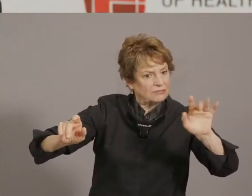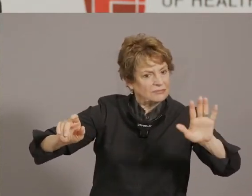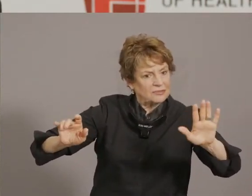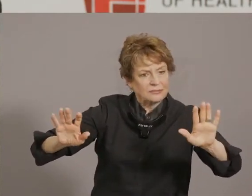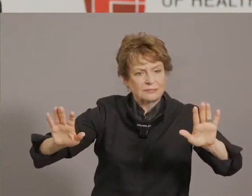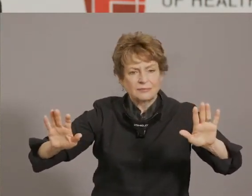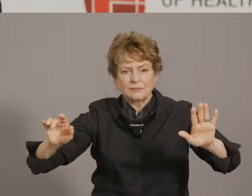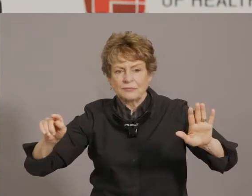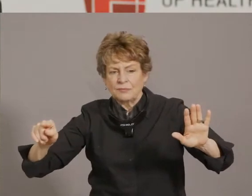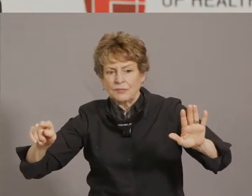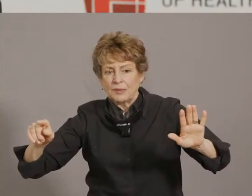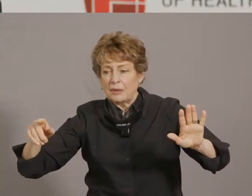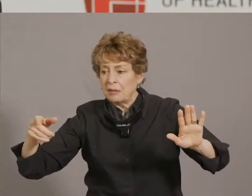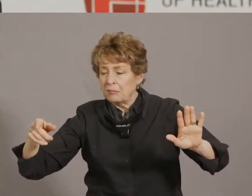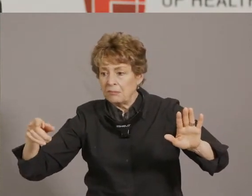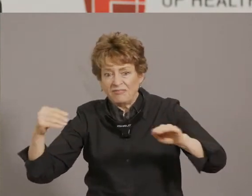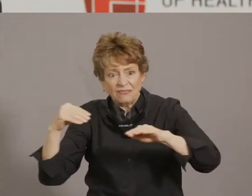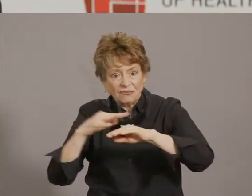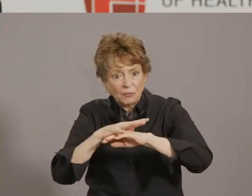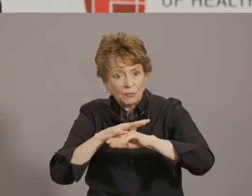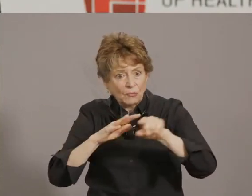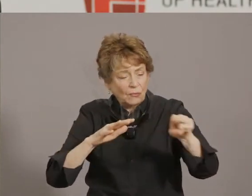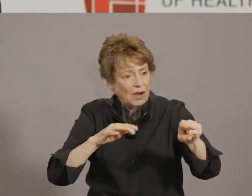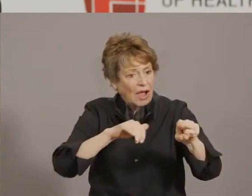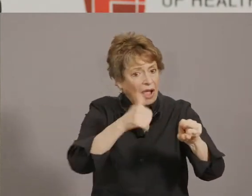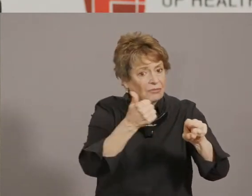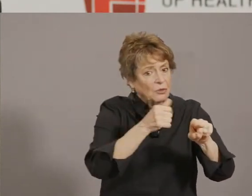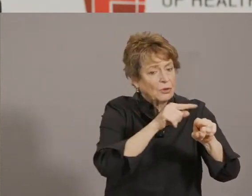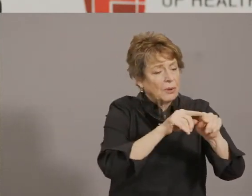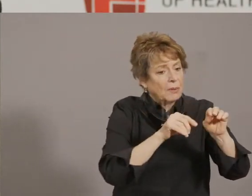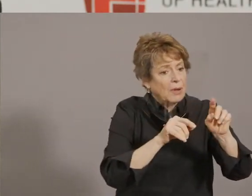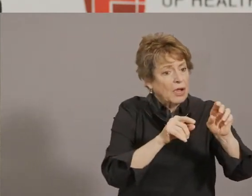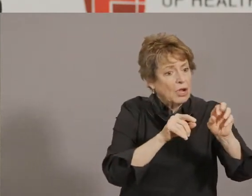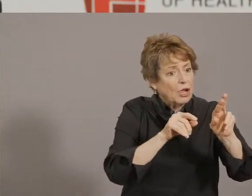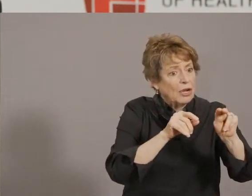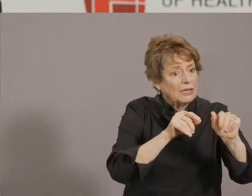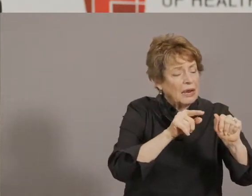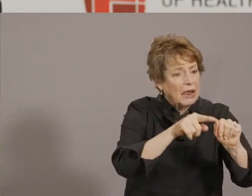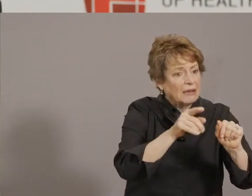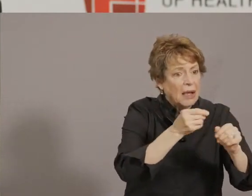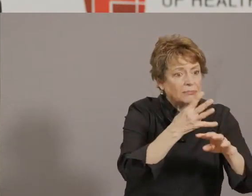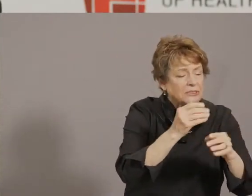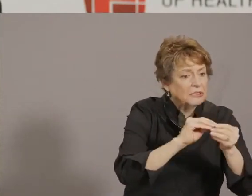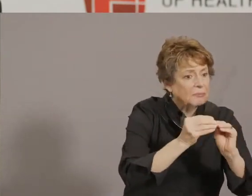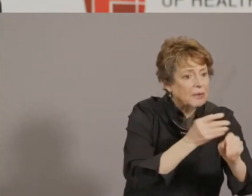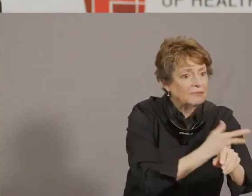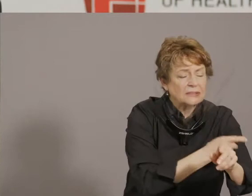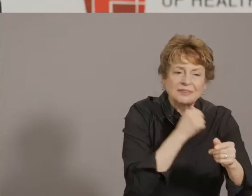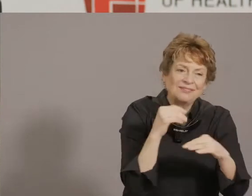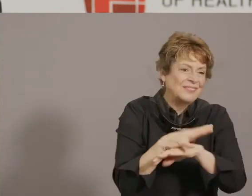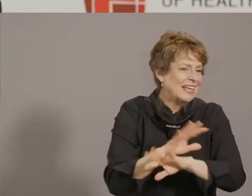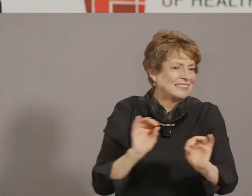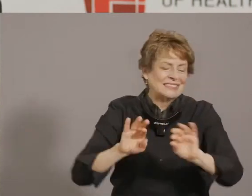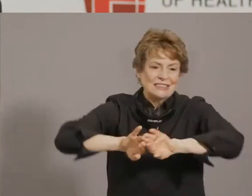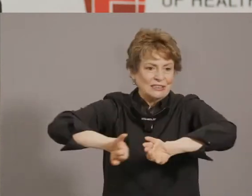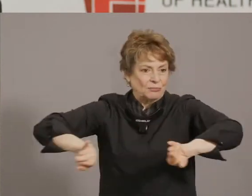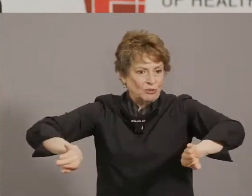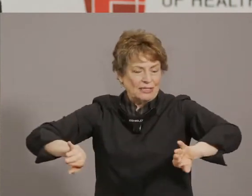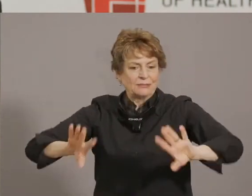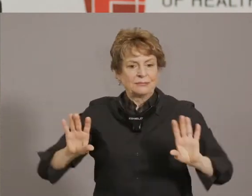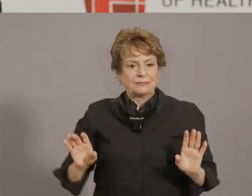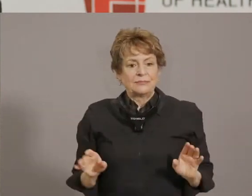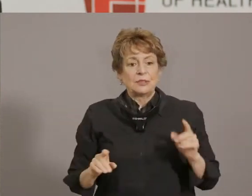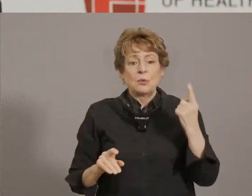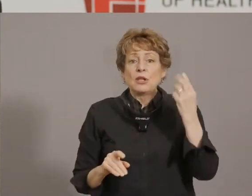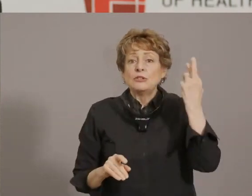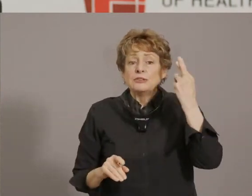the cool things about the U of A, the reason we chose it was because of its central location and its, being a university